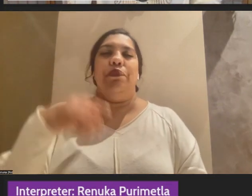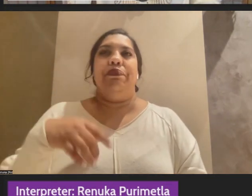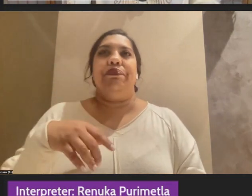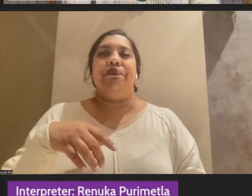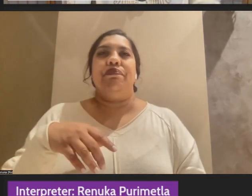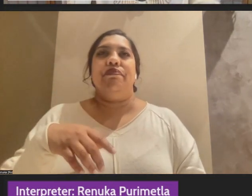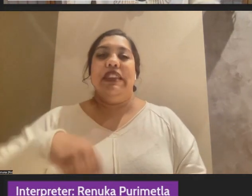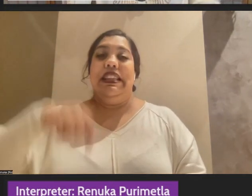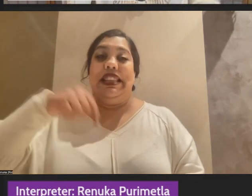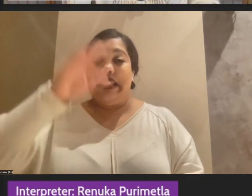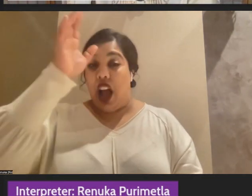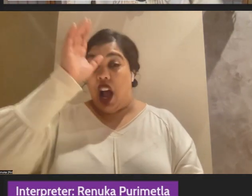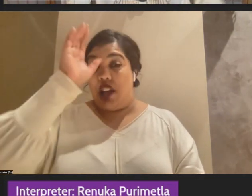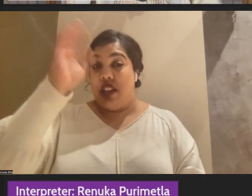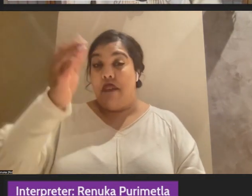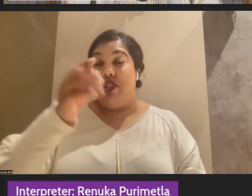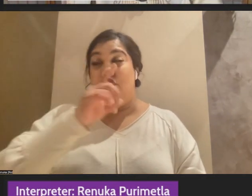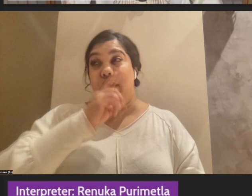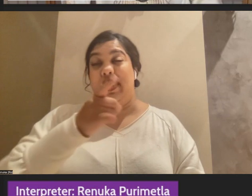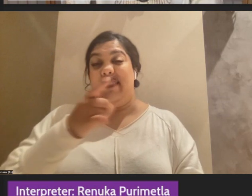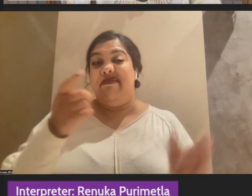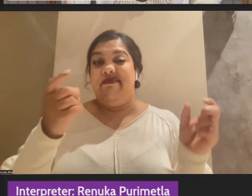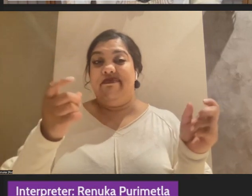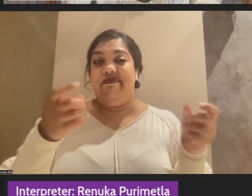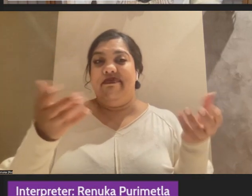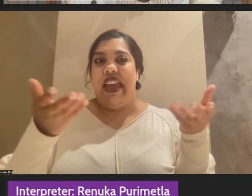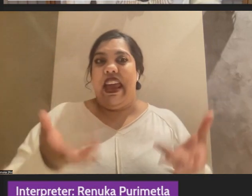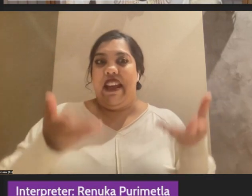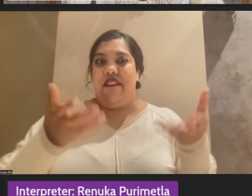controversial concept that I am introducing, and yet,